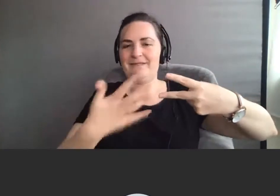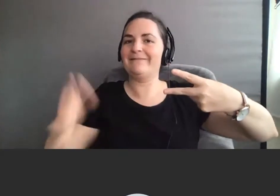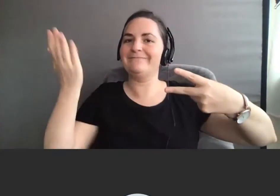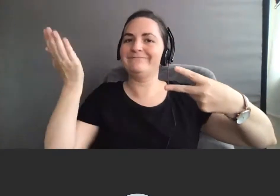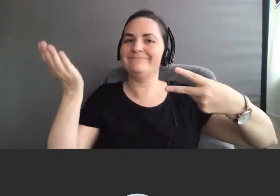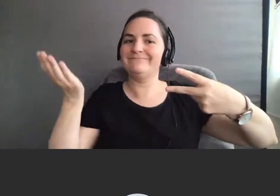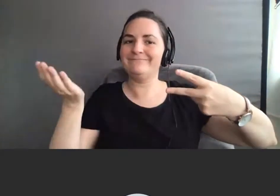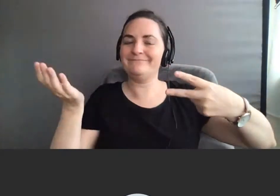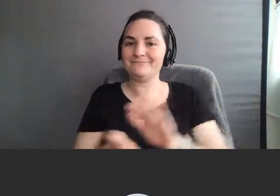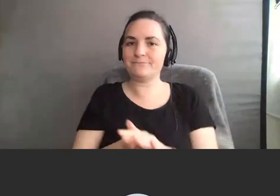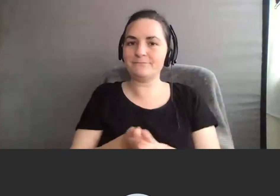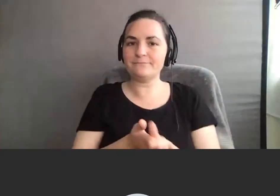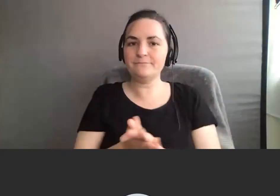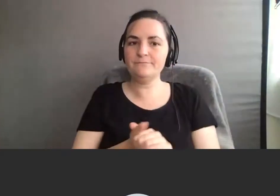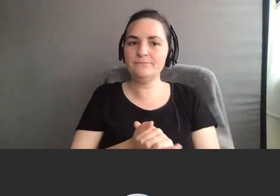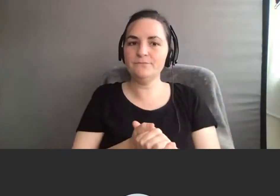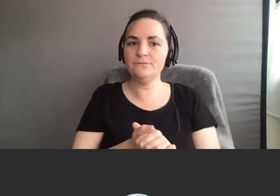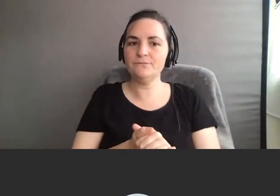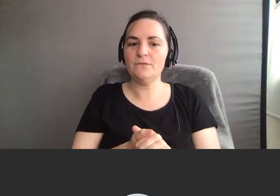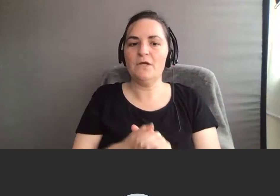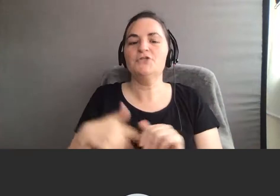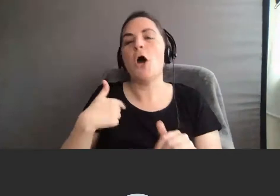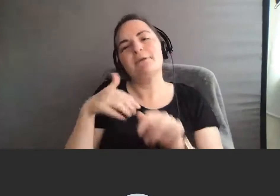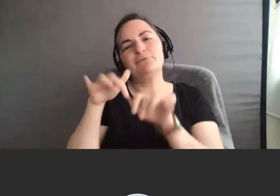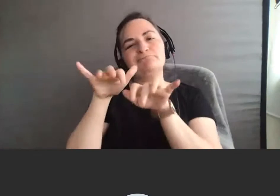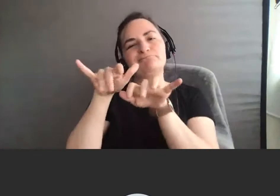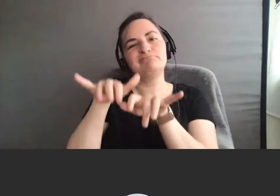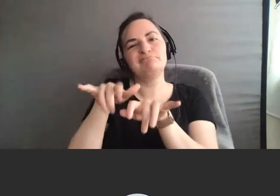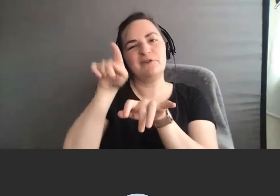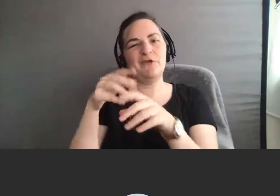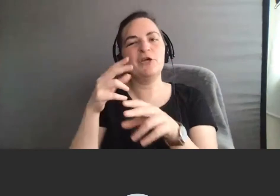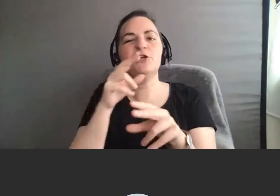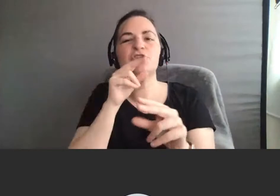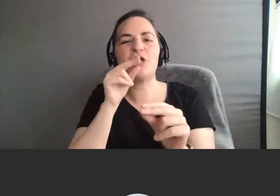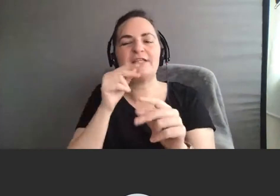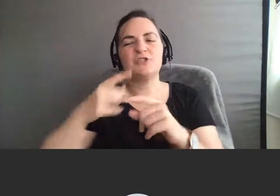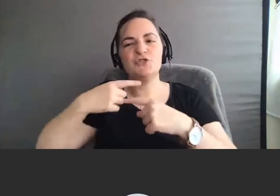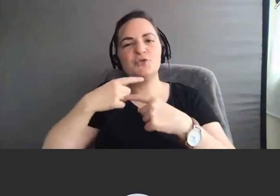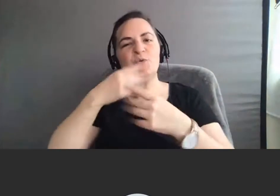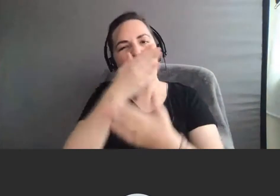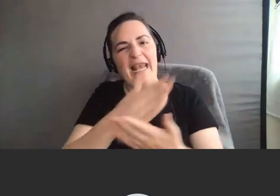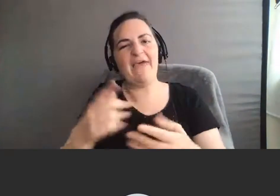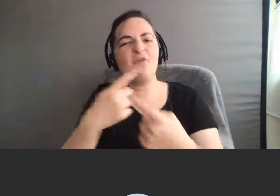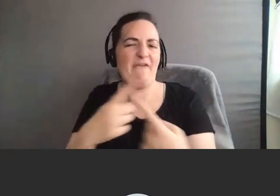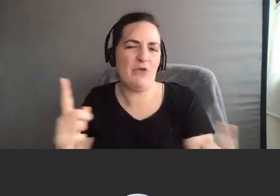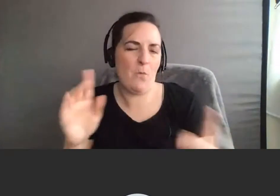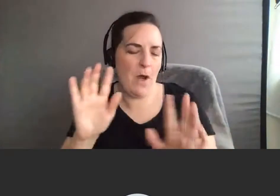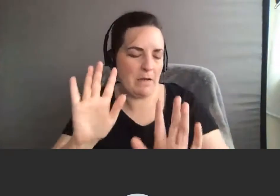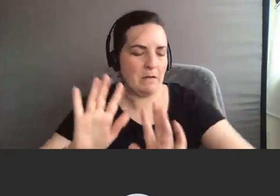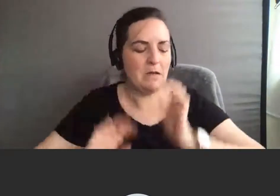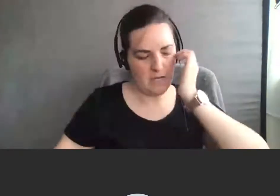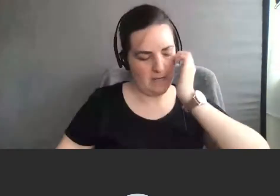I'm going to write it in the chat so it's clear for you. So let's say you get